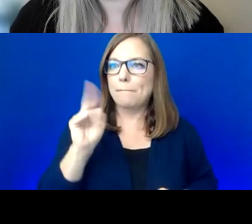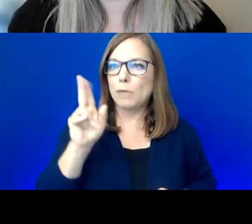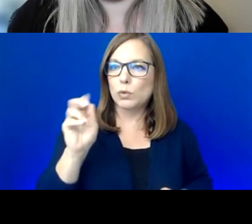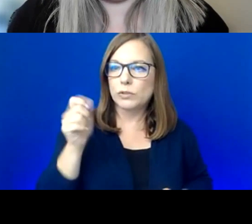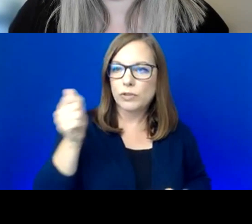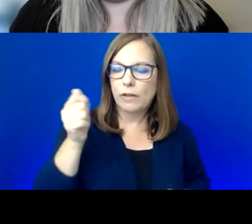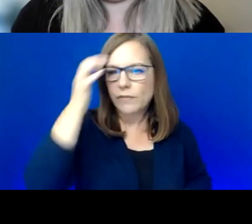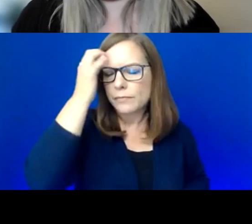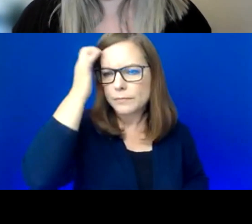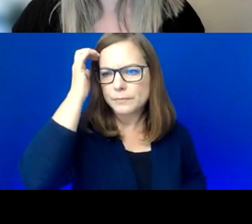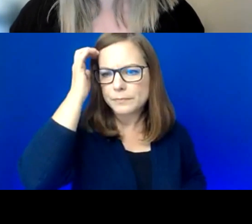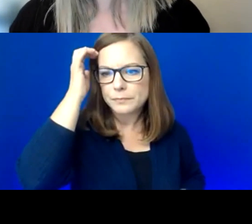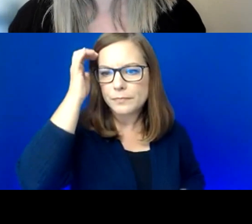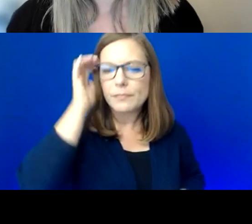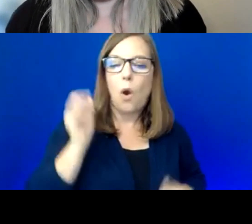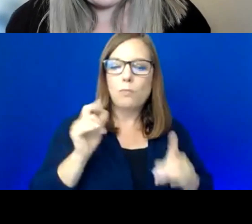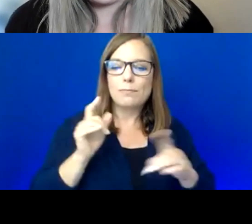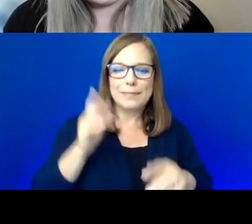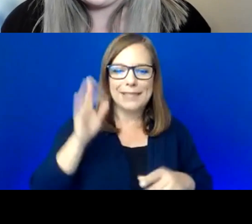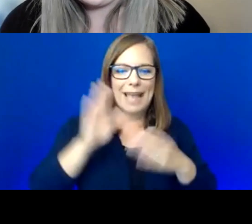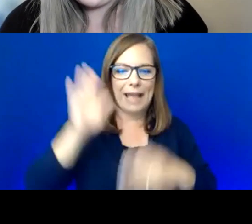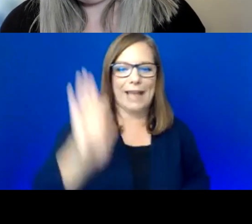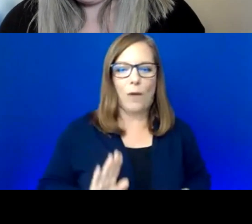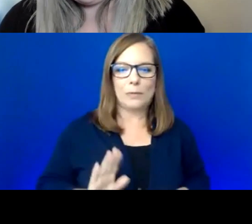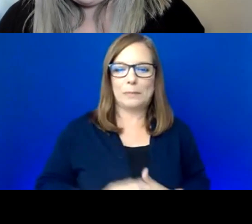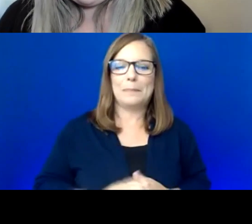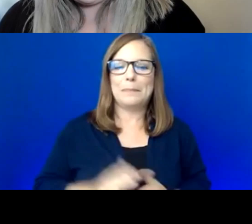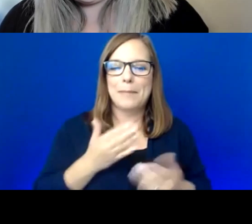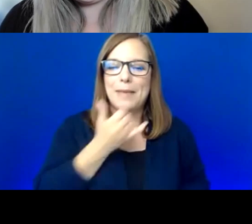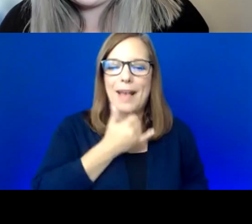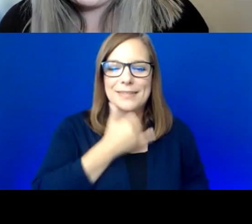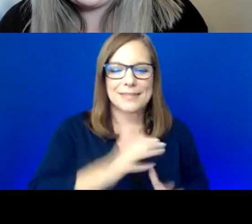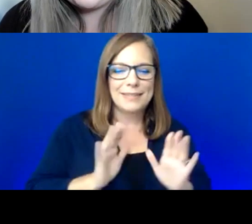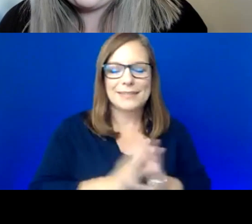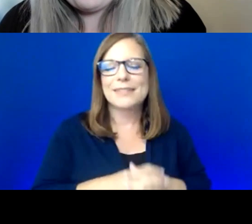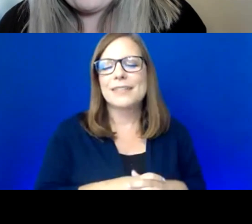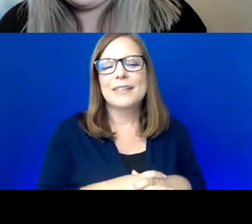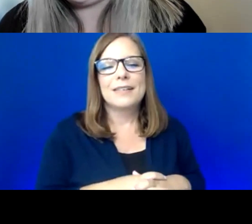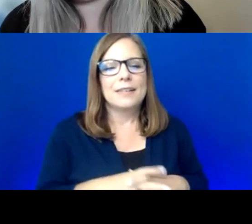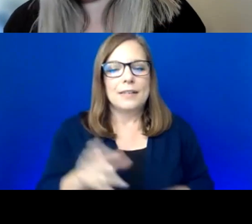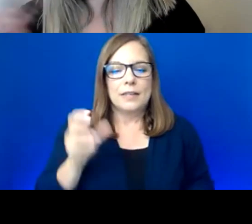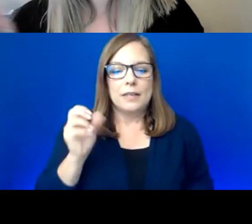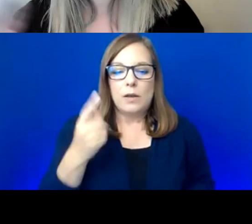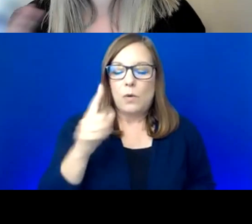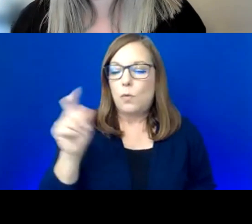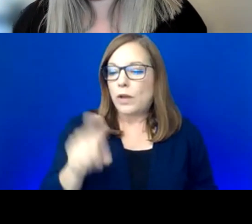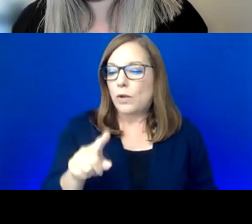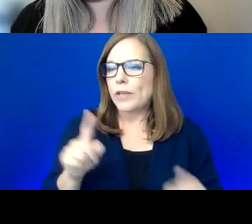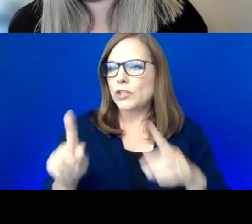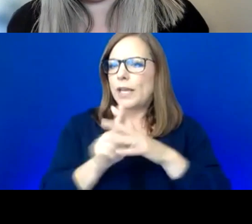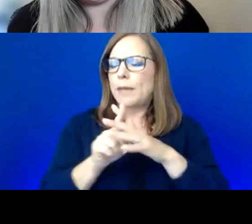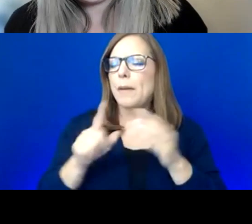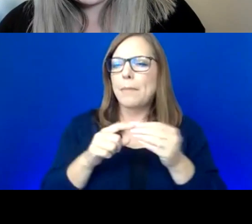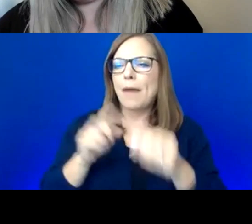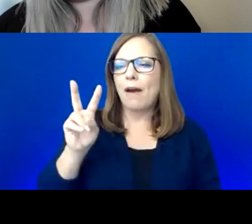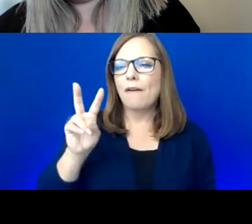Oh, hand down. Okay, so maybe it was hit by accident. There's a question here about villages, and I actually think it came up a